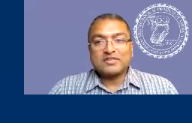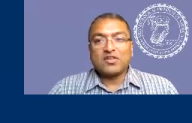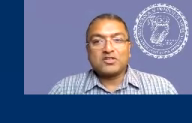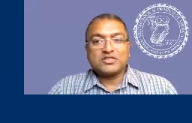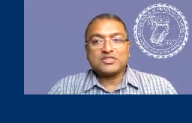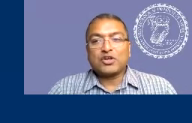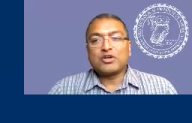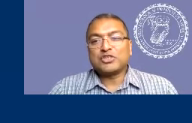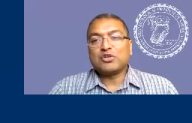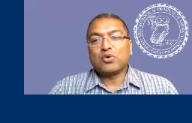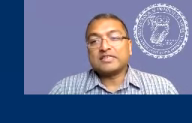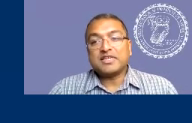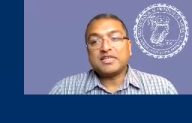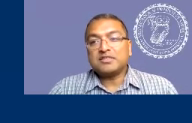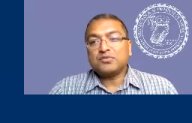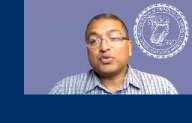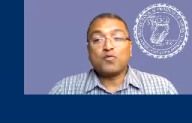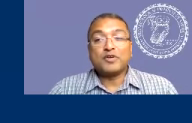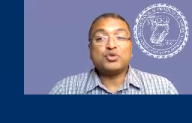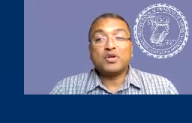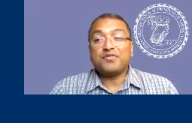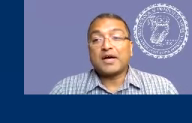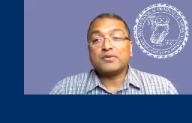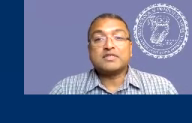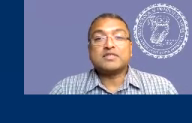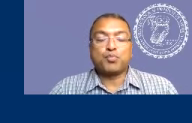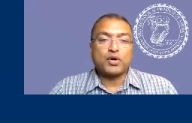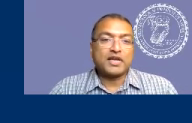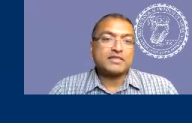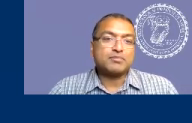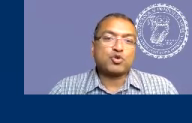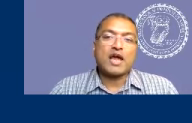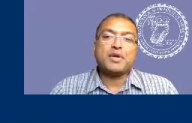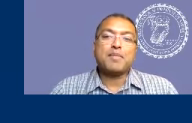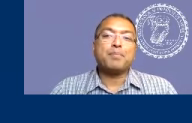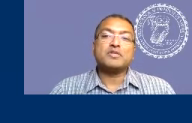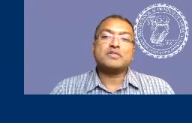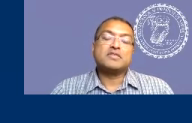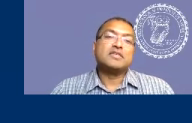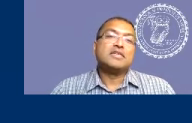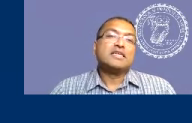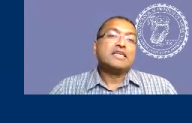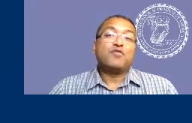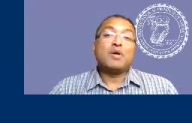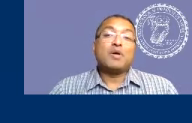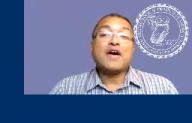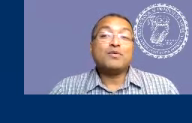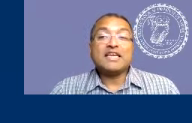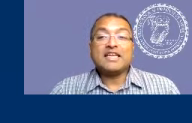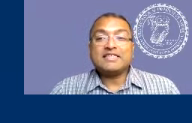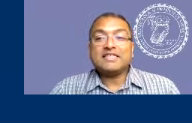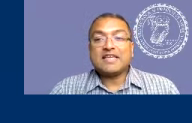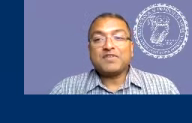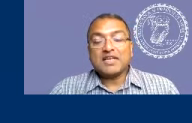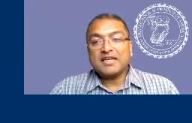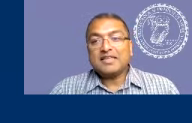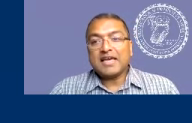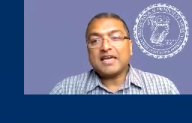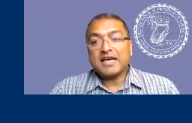and the world's largest archaeological organization with over 200,000 supporting and subscribing members. From its founding in